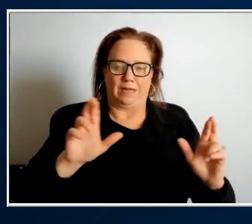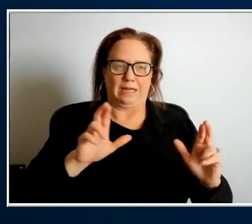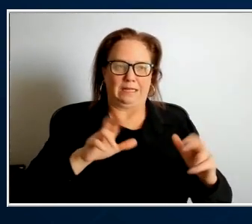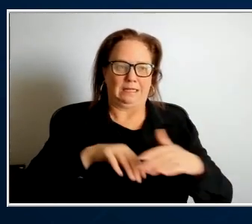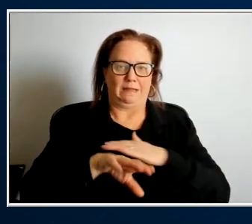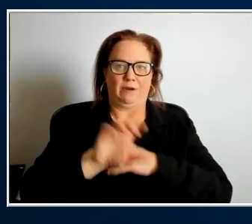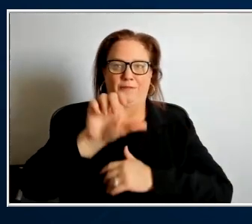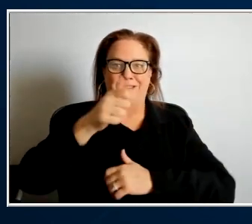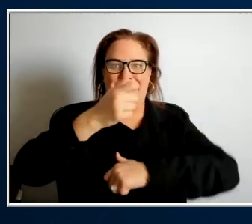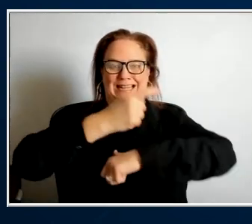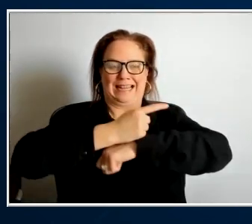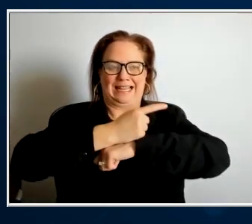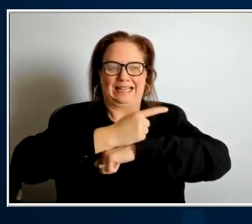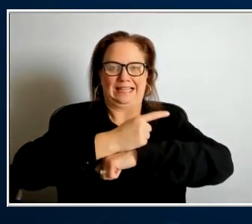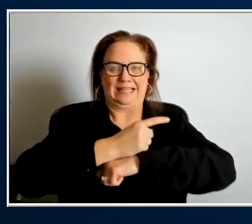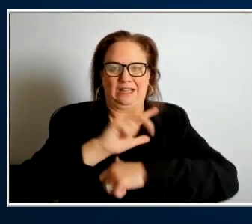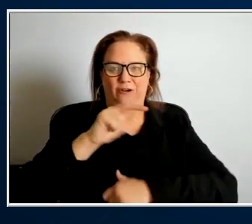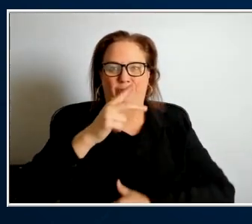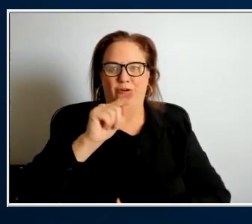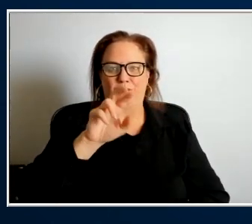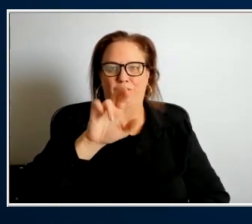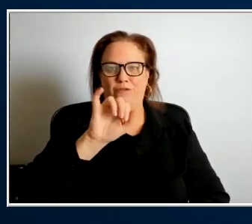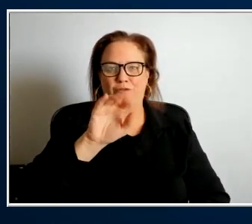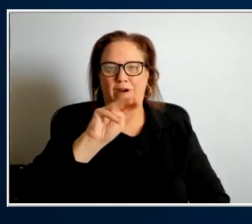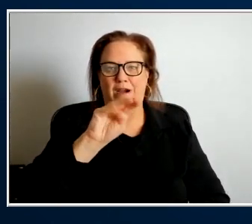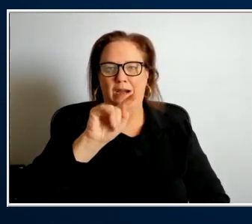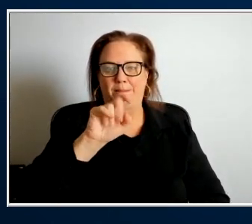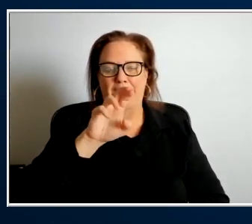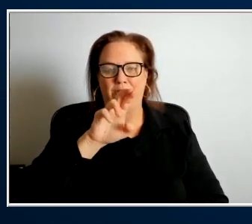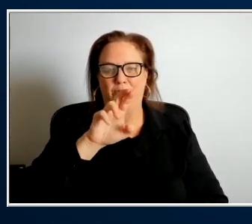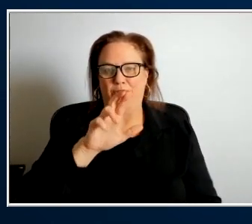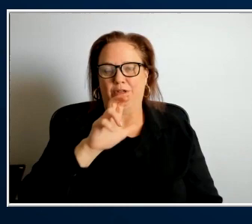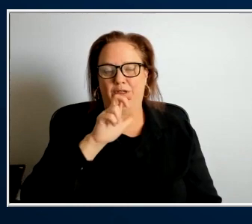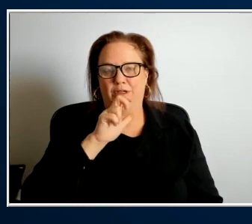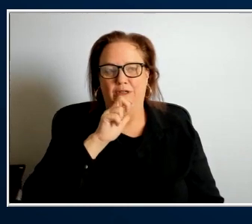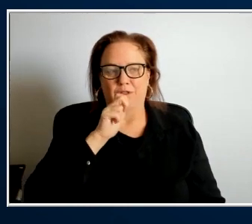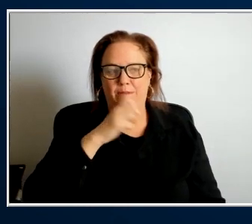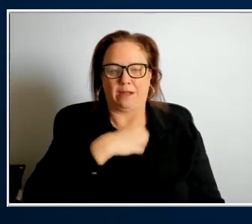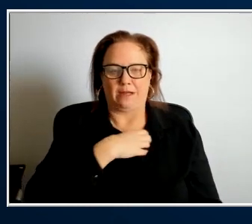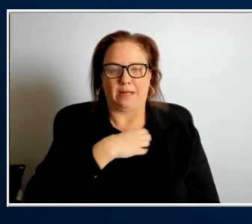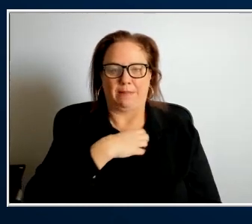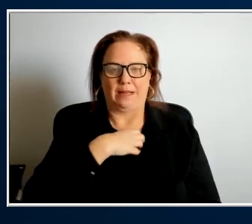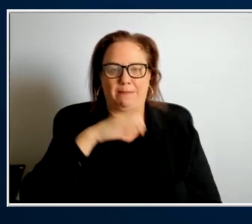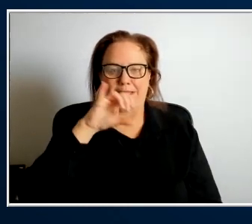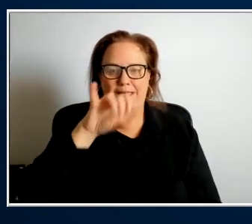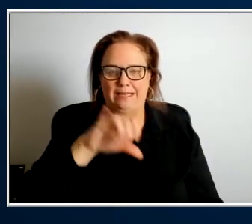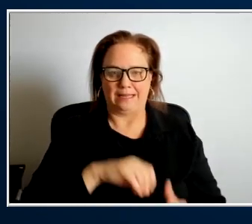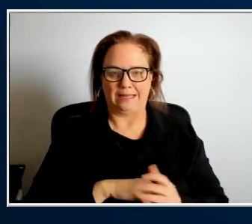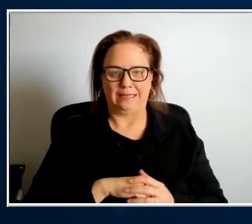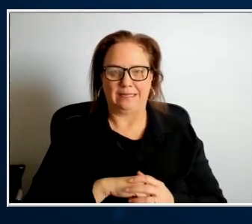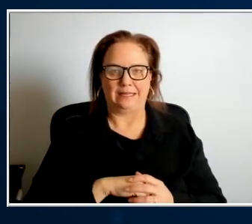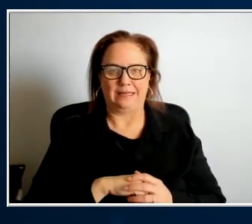10 days in her third trimester. So I'm not ever going to complain about that. But